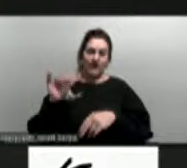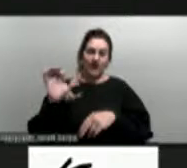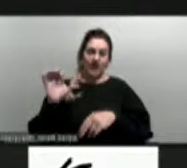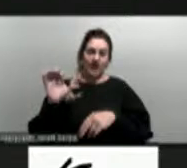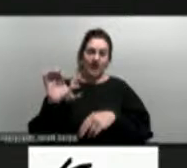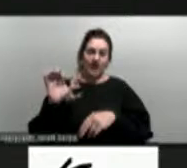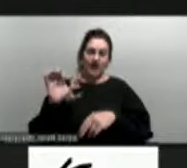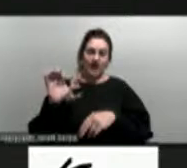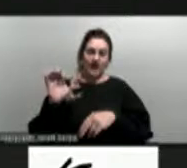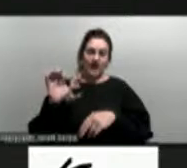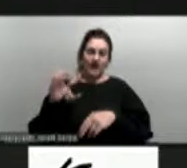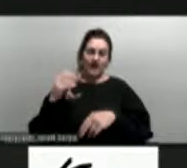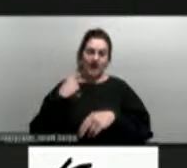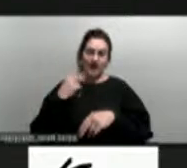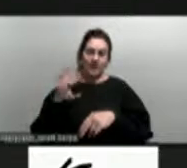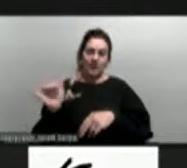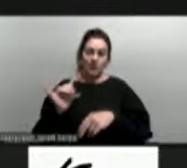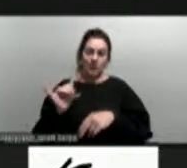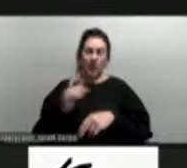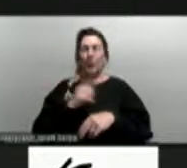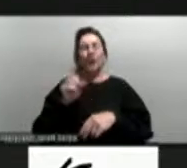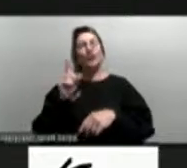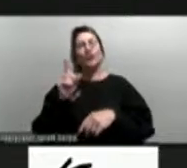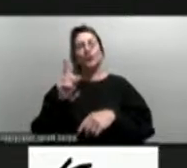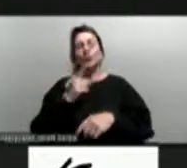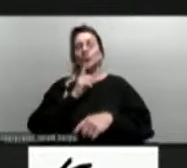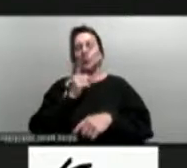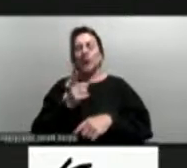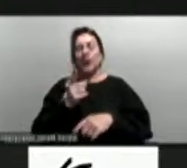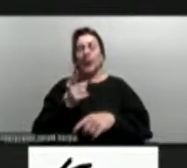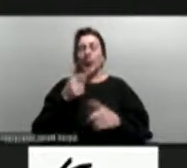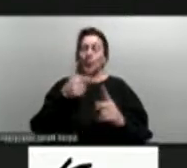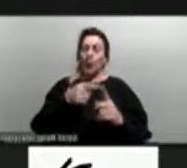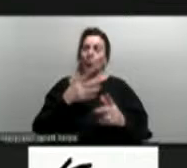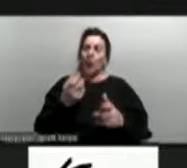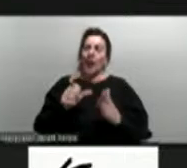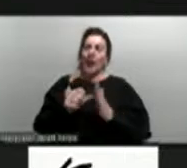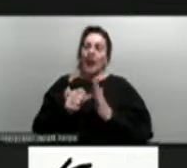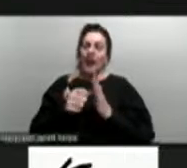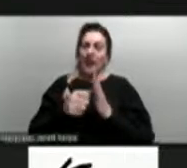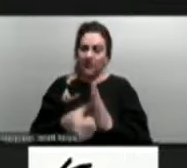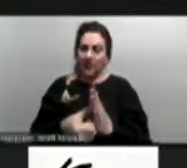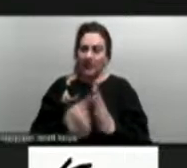as well. We just want to emphasize the impact of the pandemic.